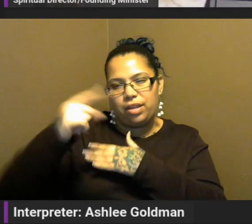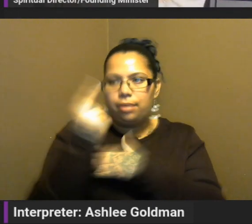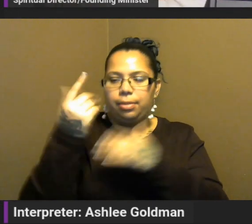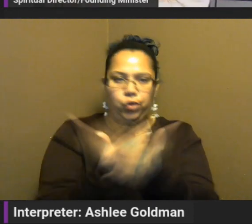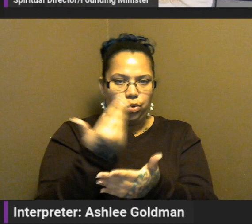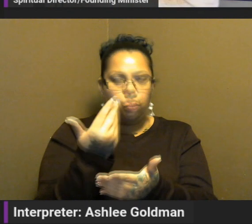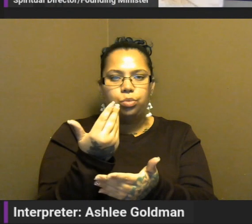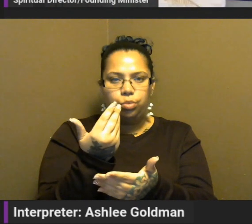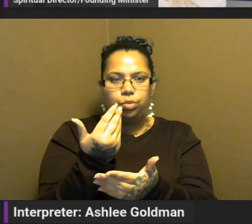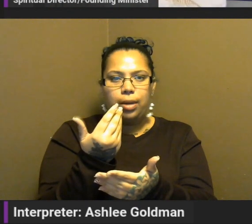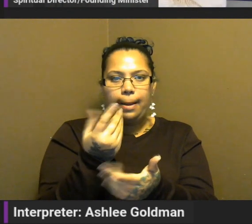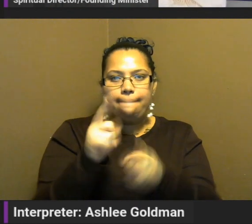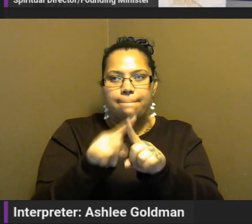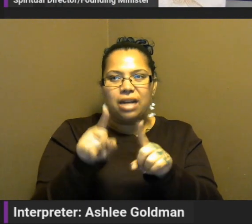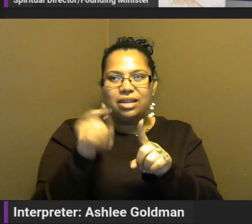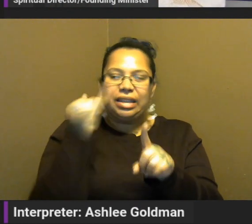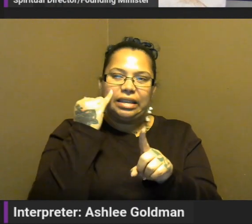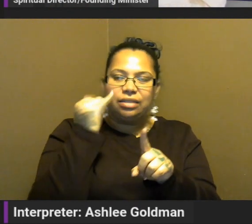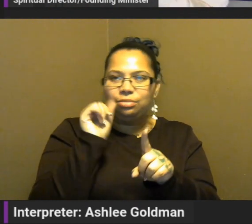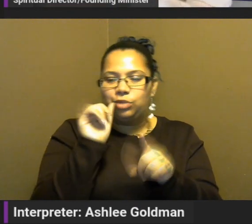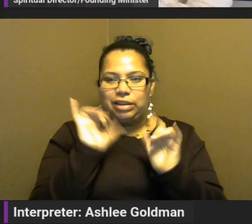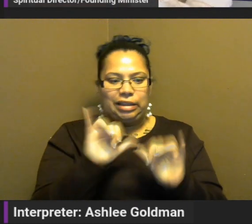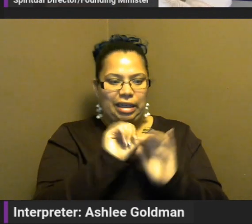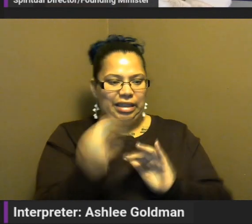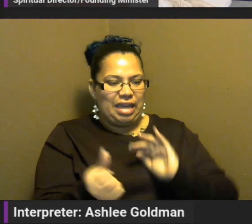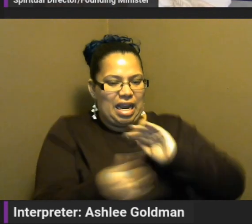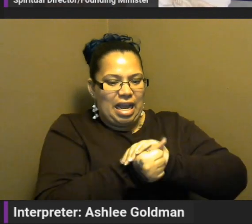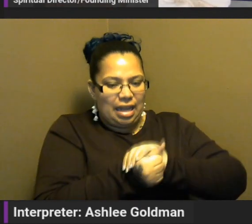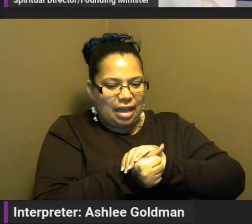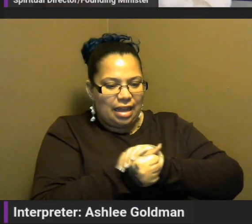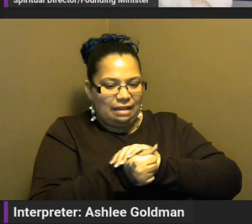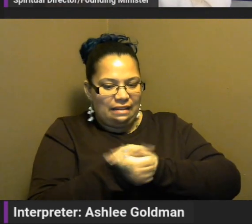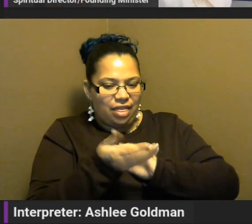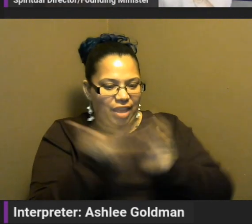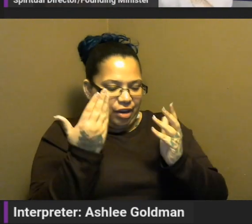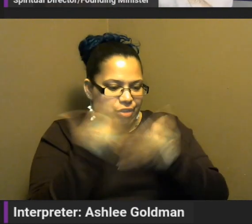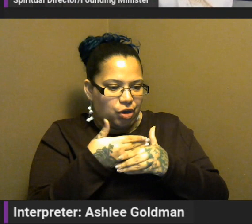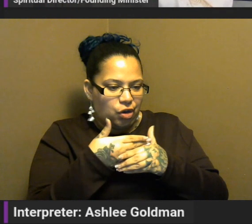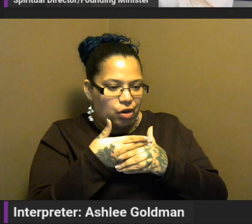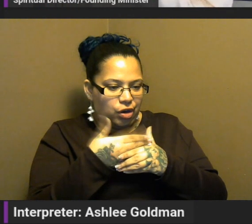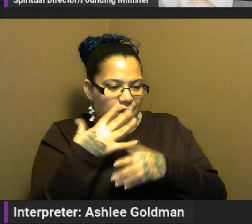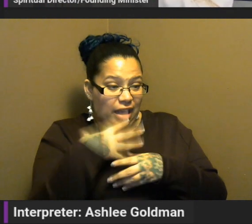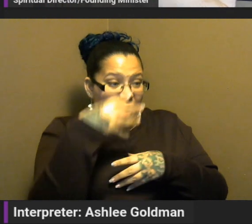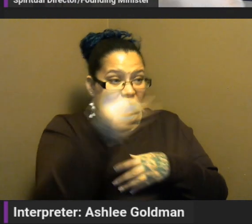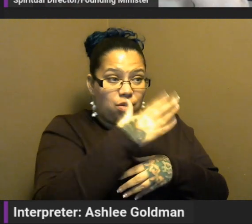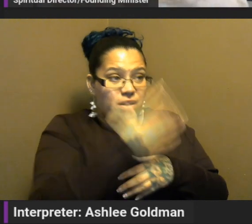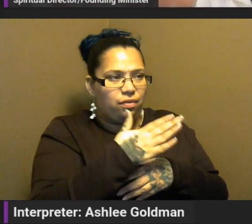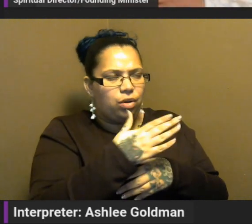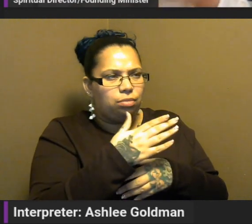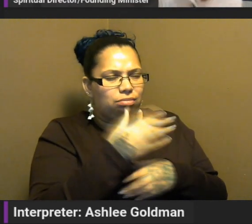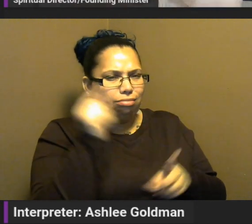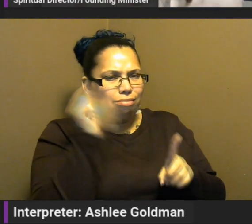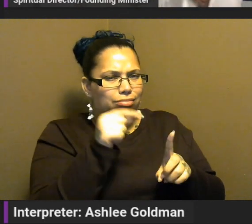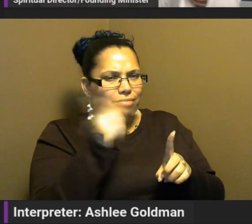recede into the cocoon and never emerge, then what's the point? So it's